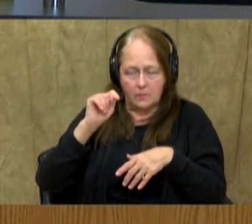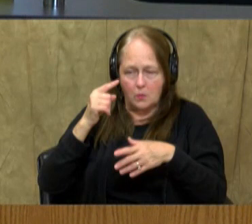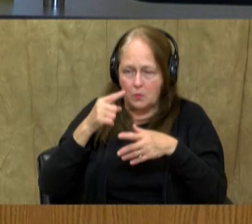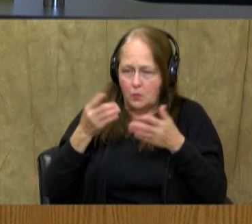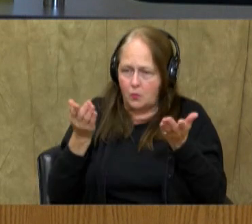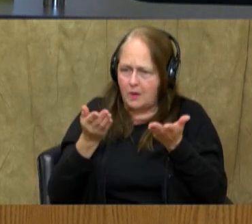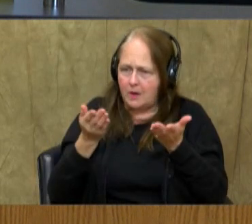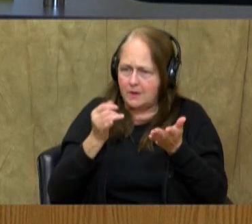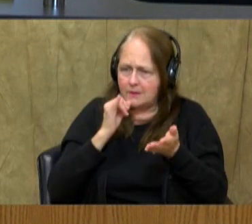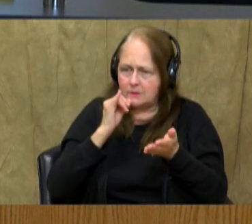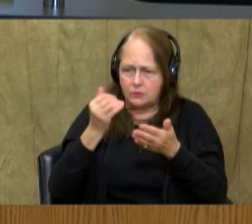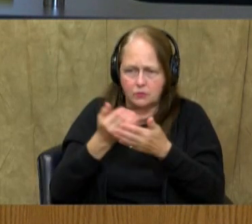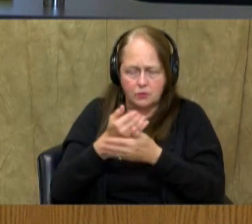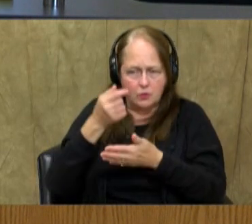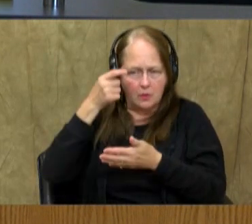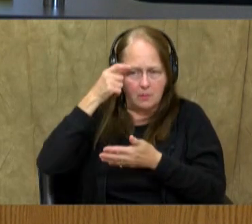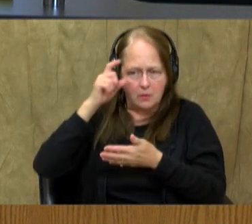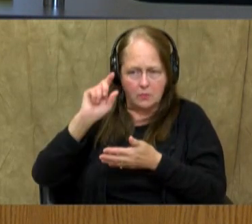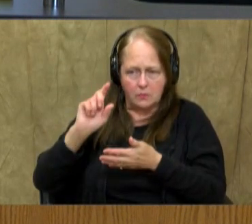where is new moon?